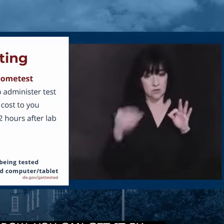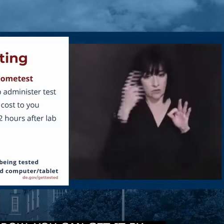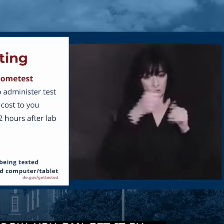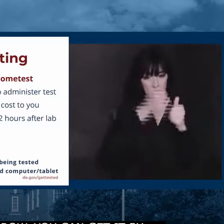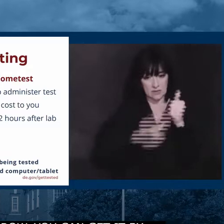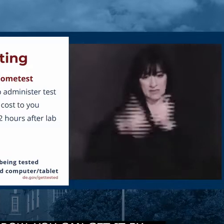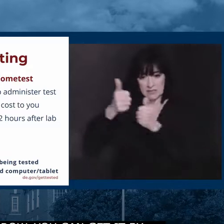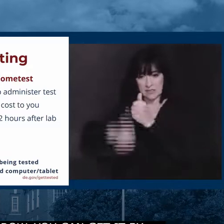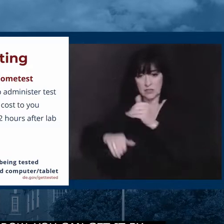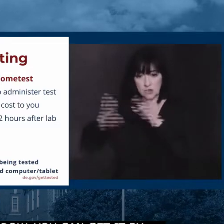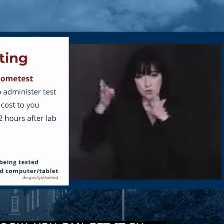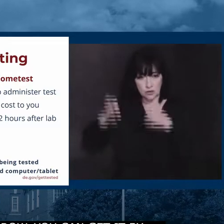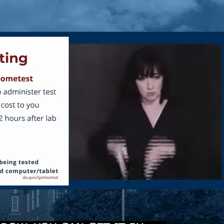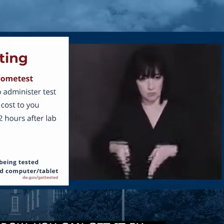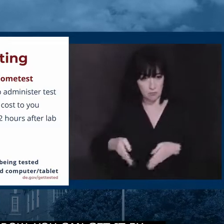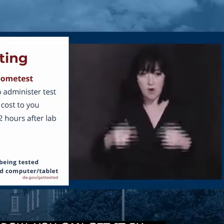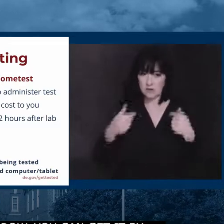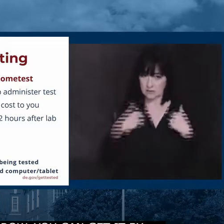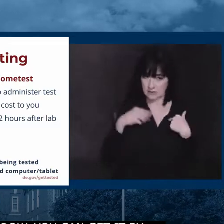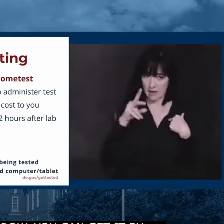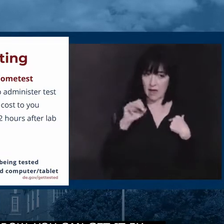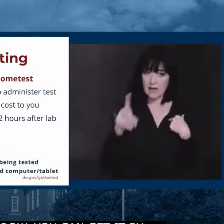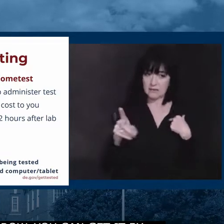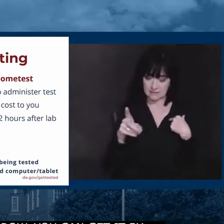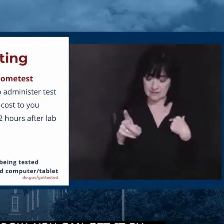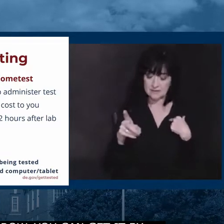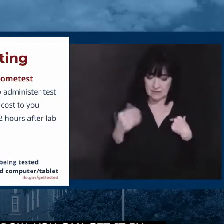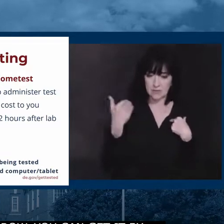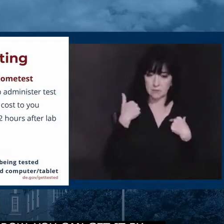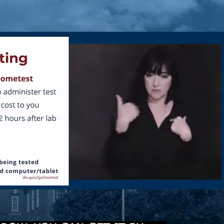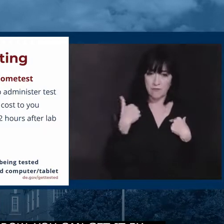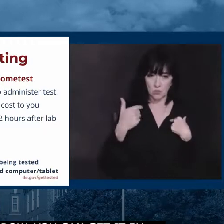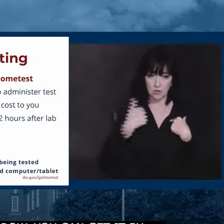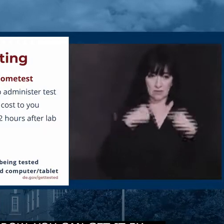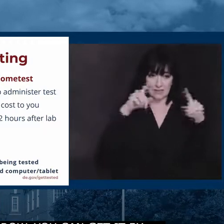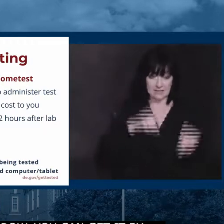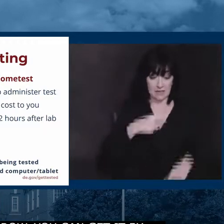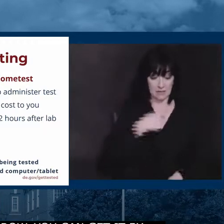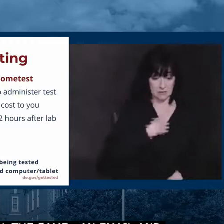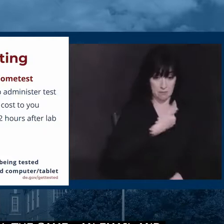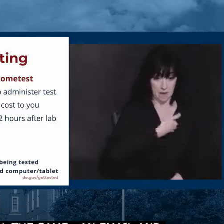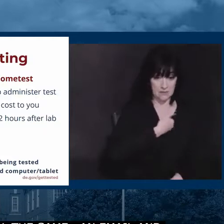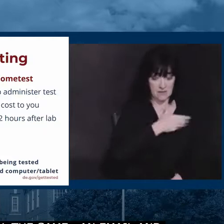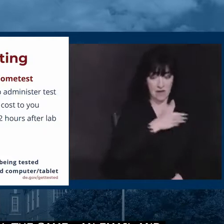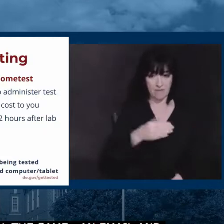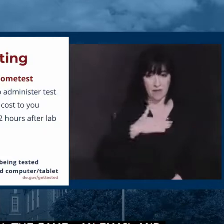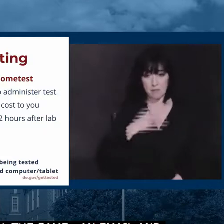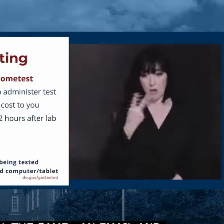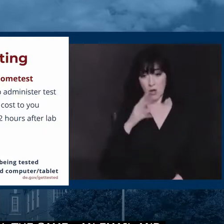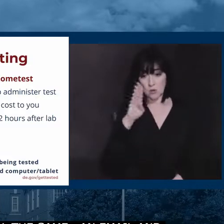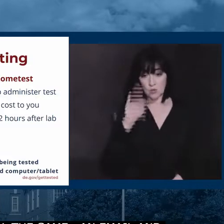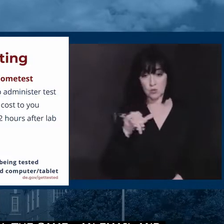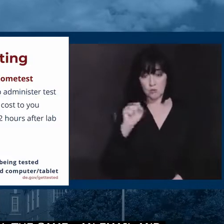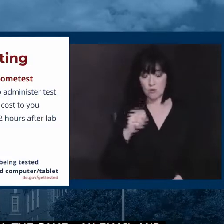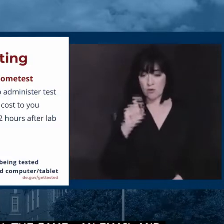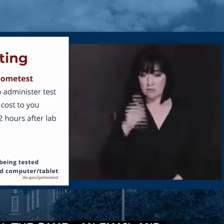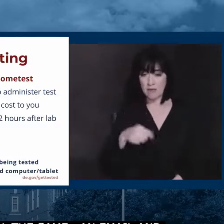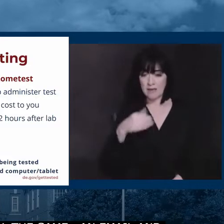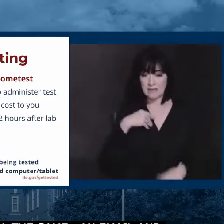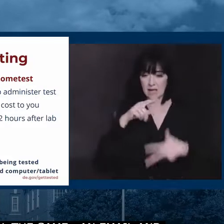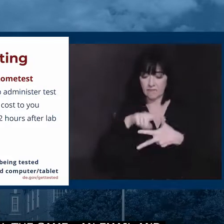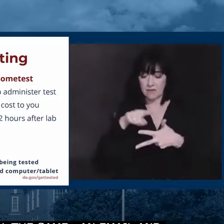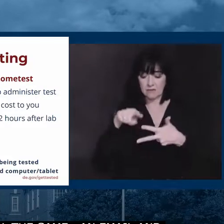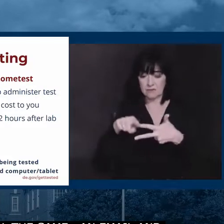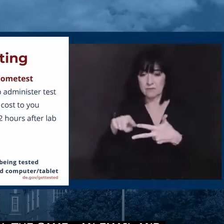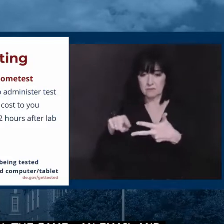testing myself and my two boys, I'm going to have to use a different email address. The system only registers one test per user at a time. A little bit different than